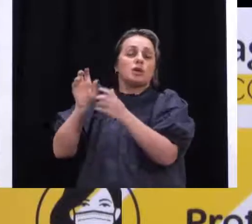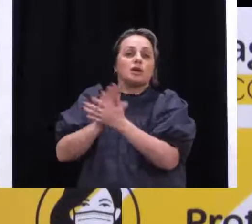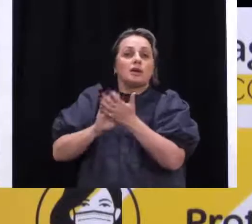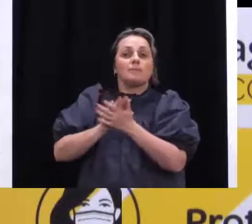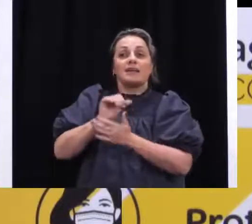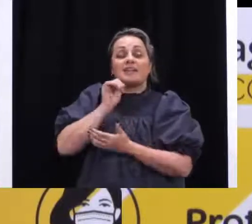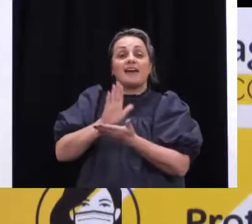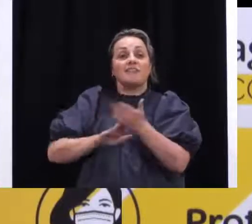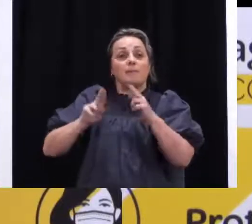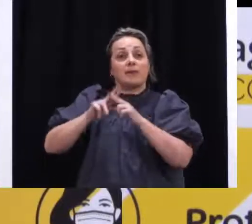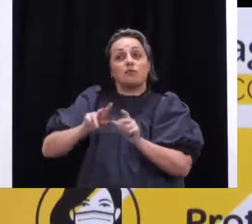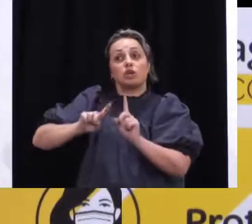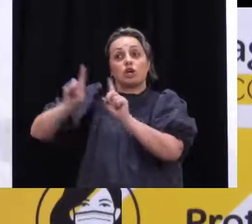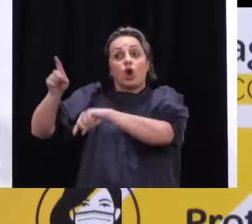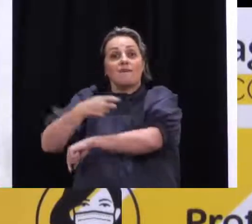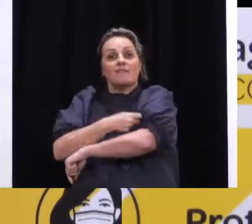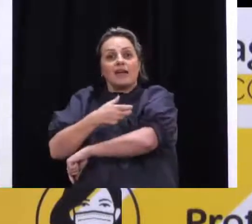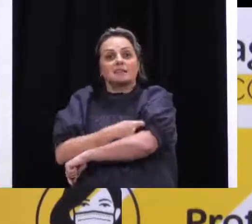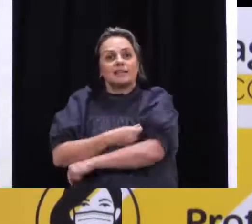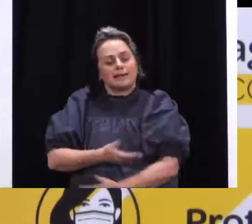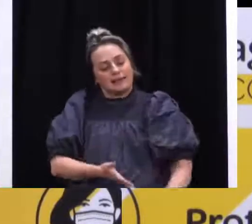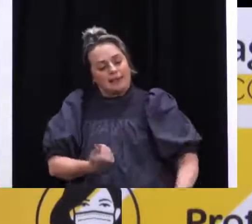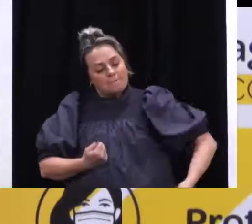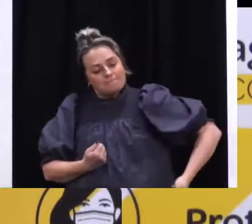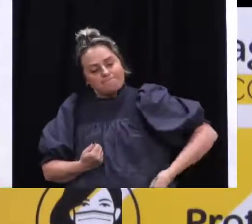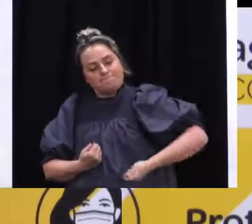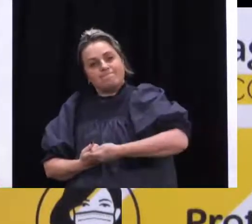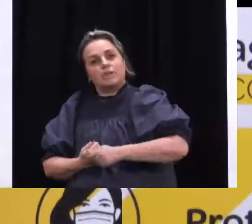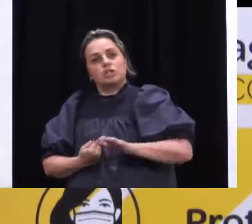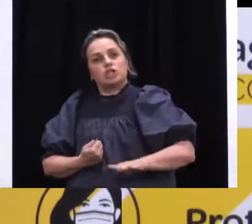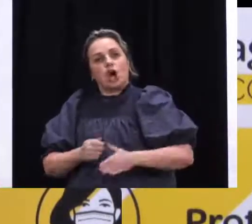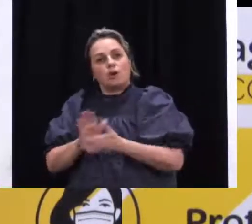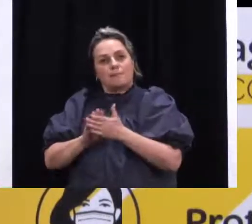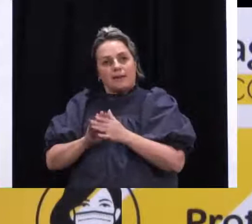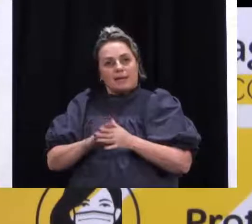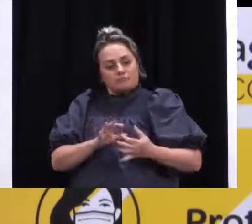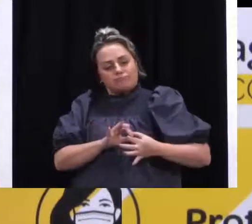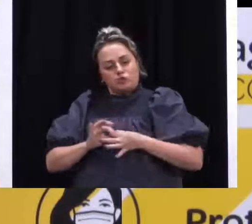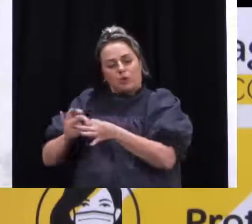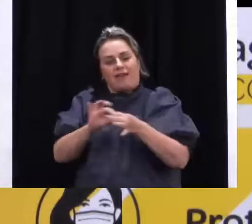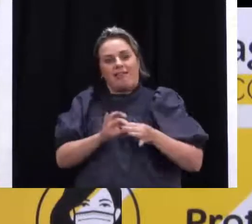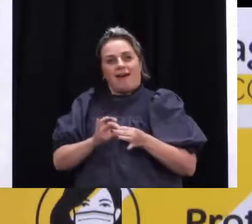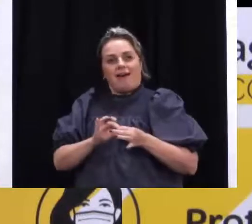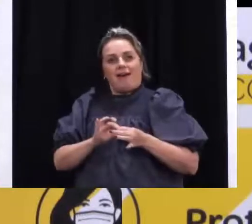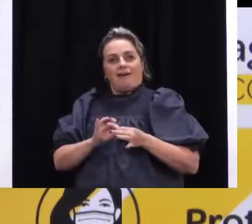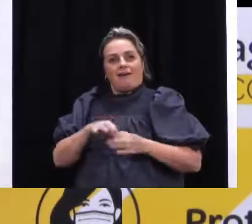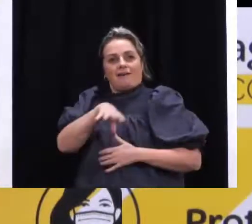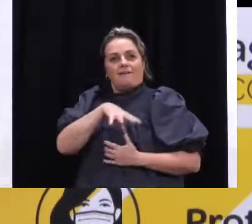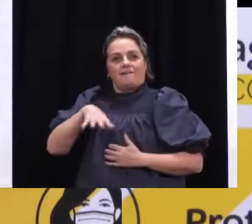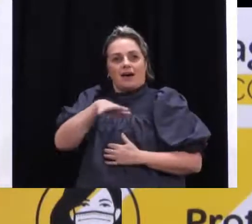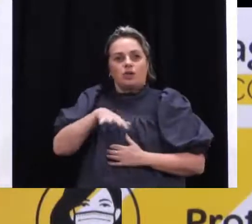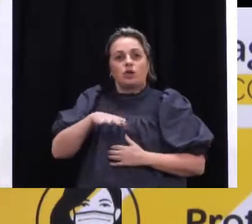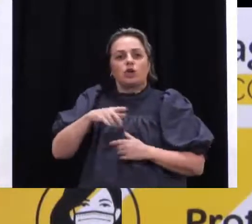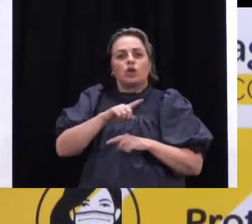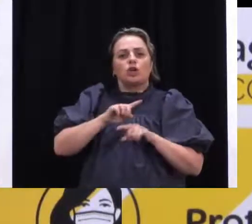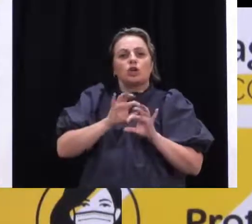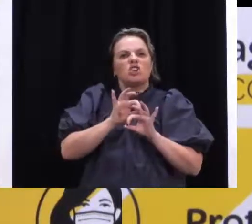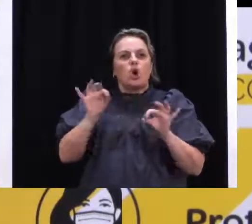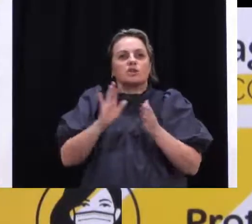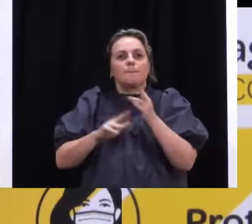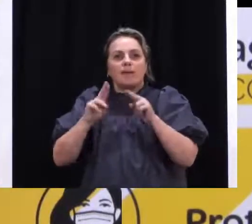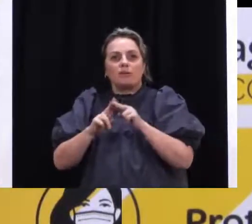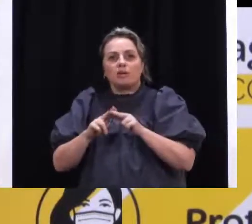go to get vaccinated, they like to be able to take their kids with them and do it all together, rather than have the parents and the kids vaccinated at separate